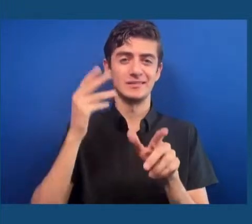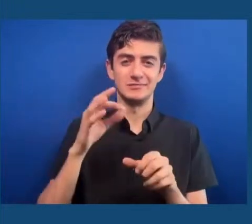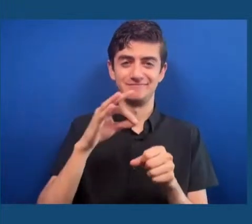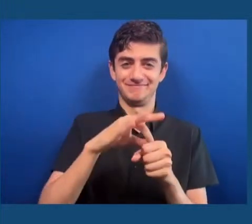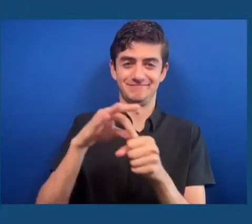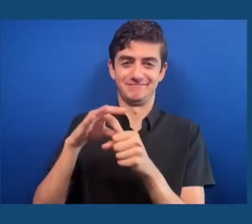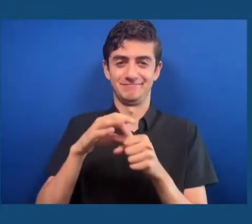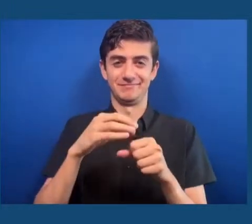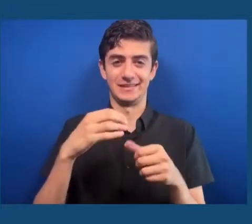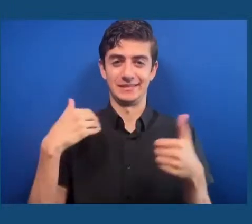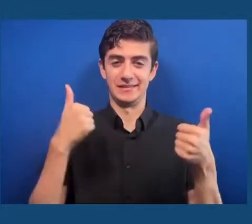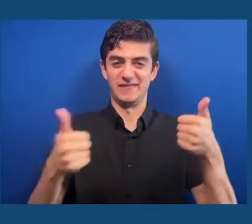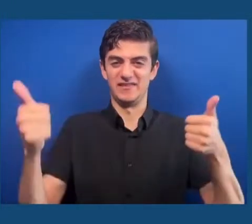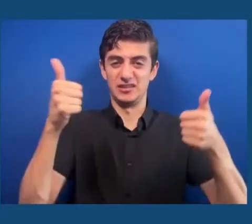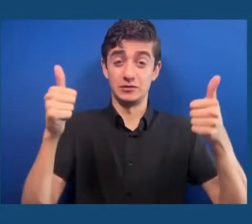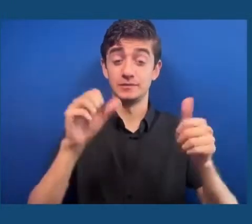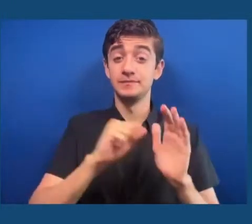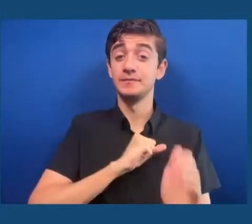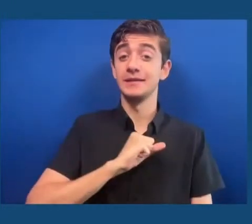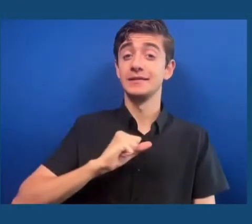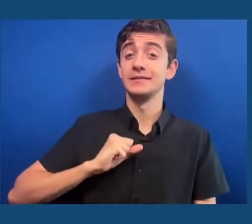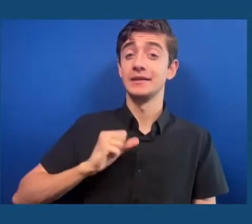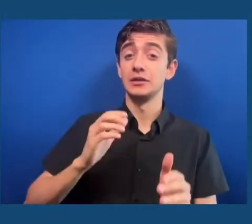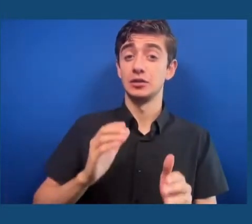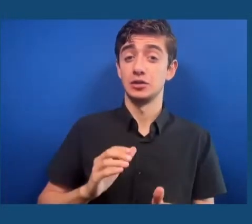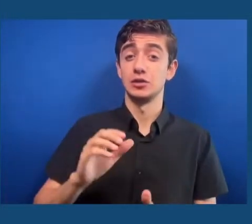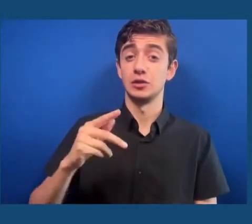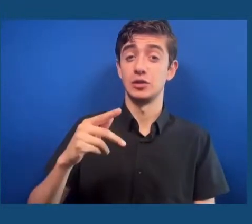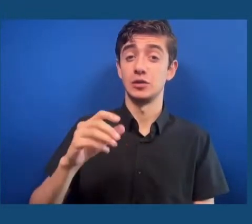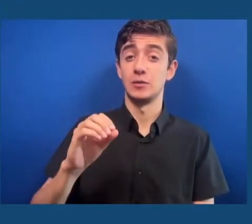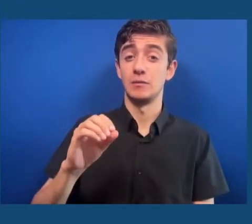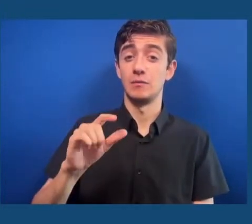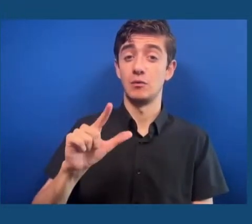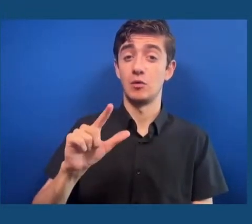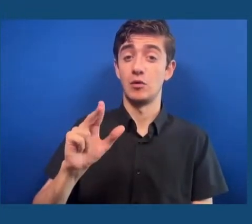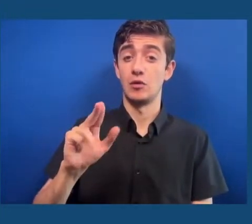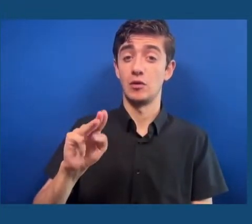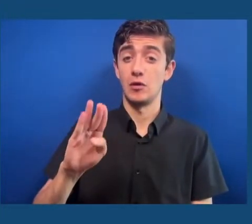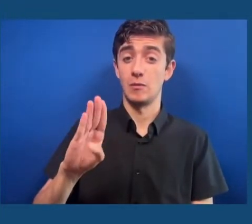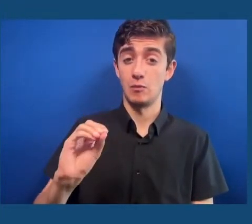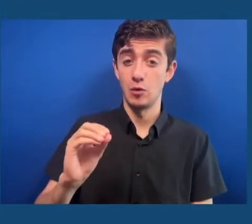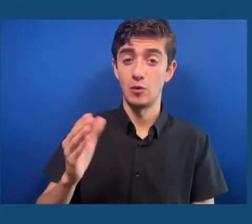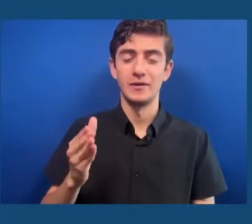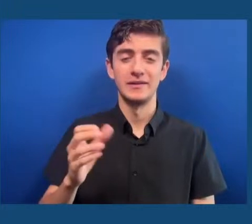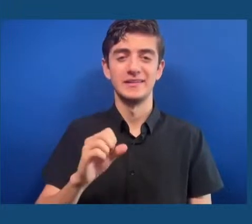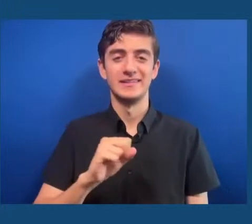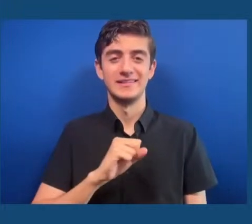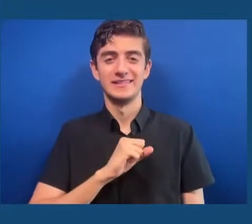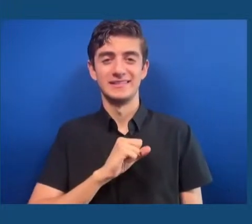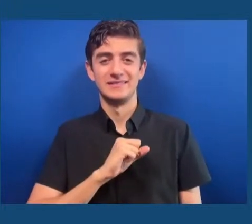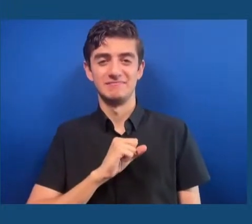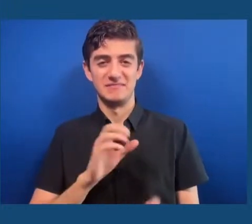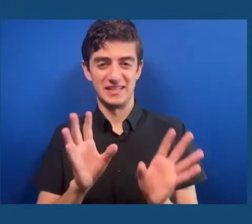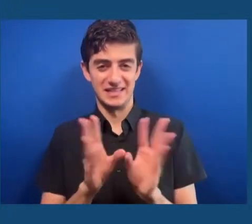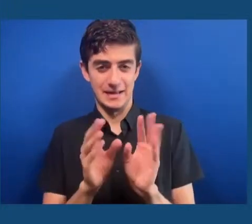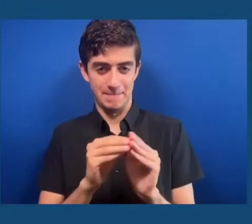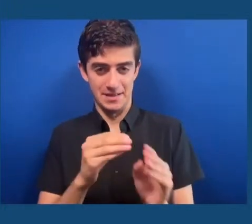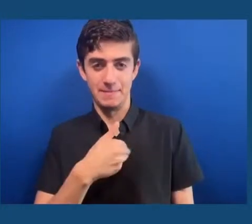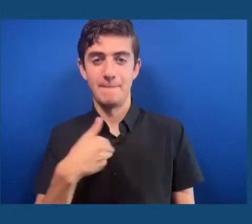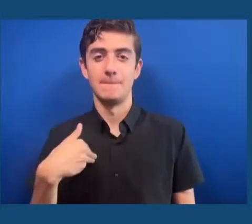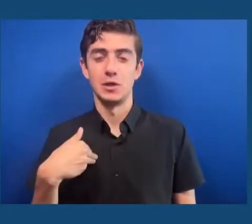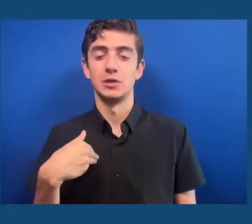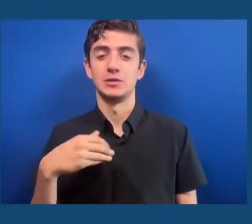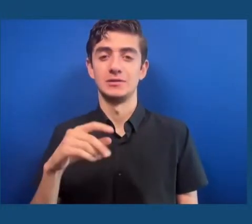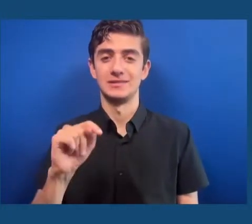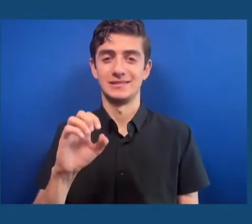us. Thank you for being here, Senator. Assemblymember Fred Thiel, great champion of our environment. Thank you, Fred.